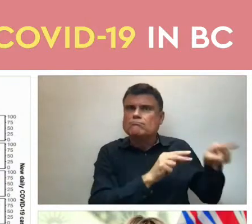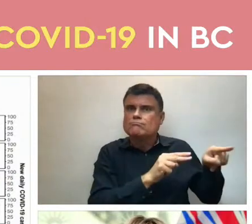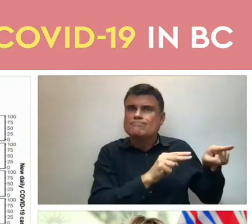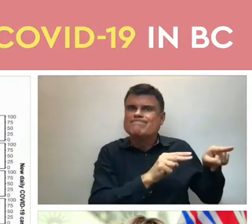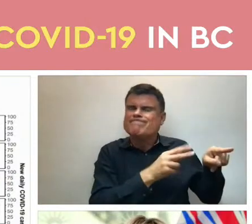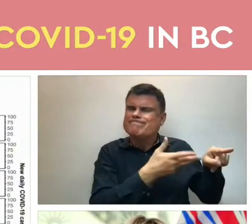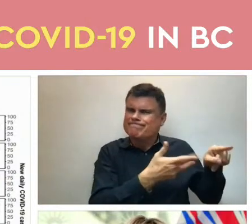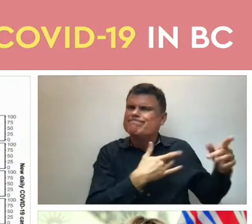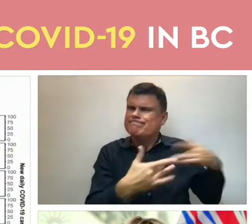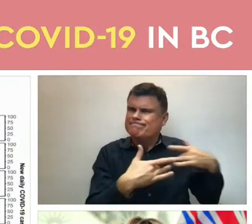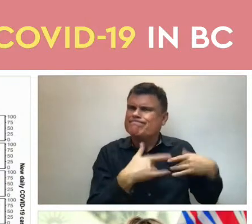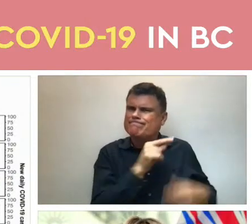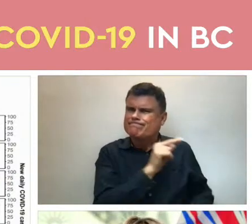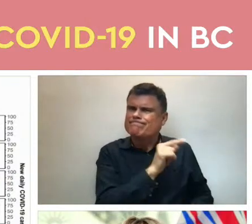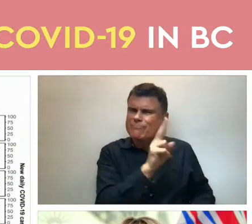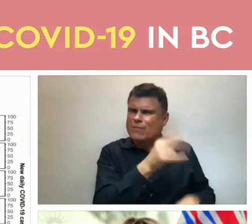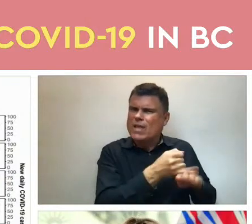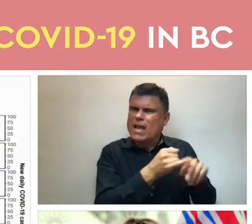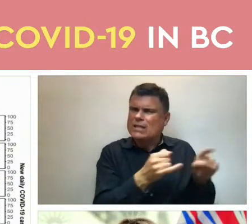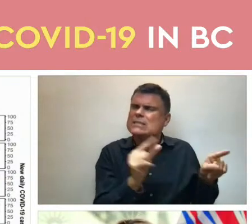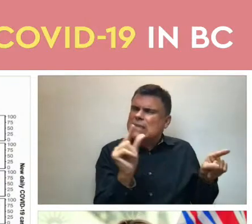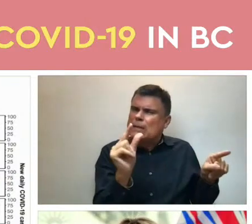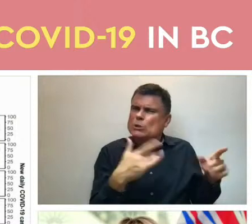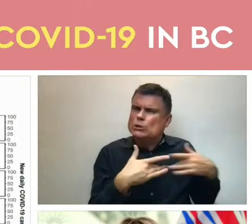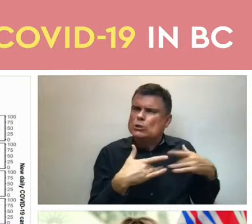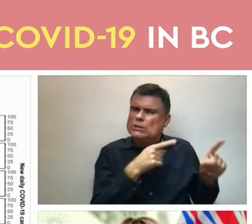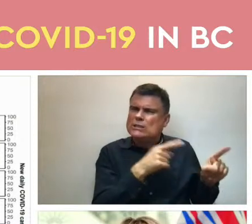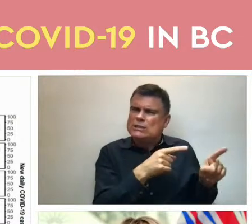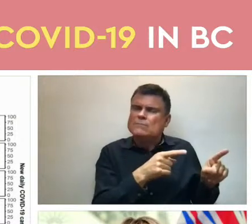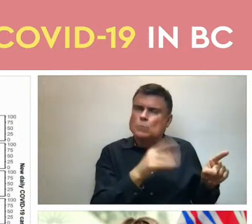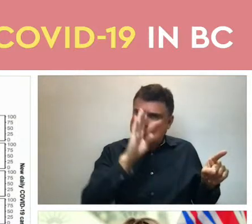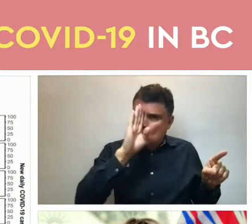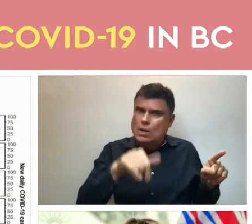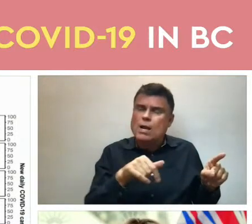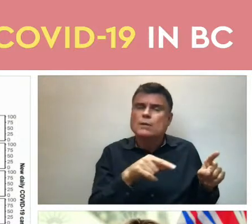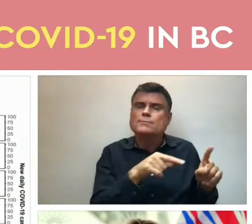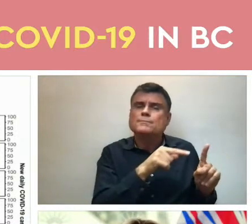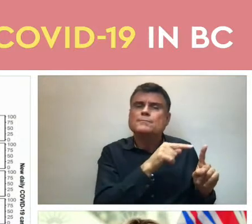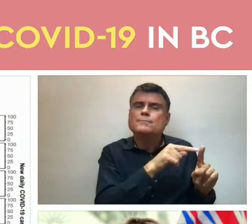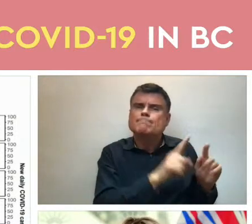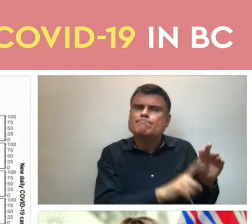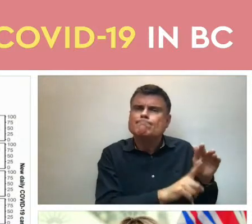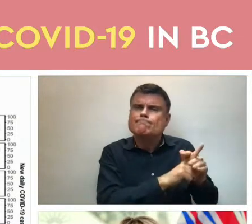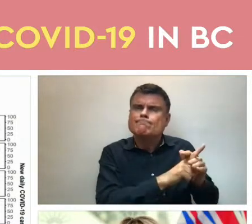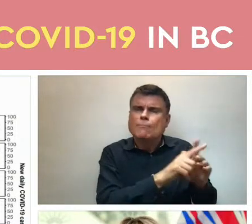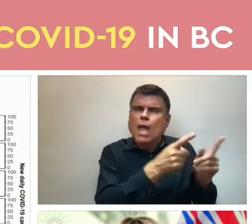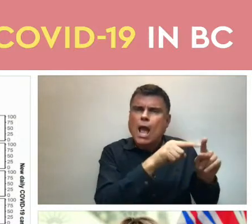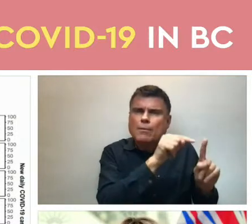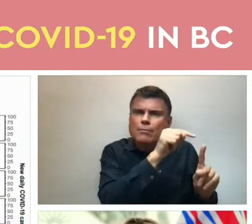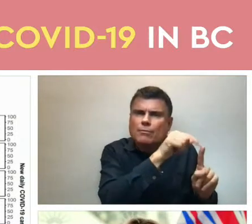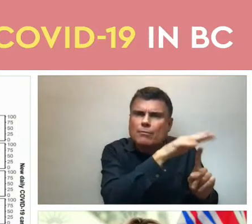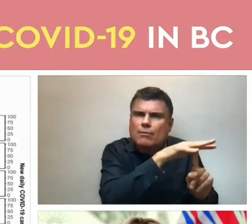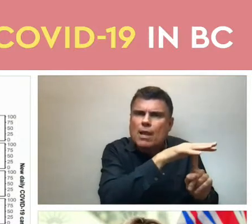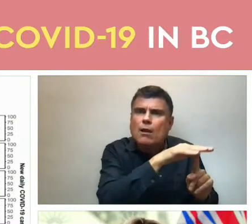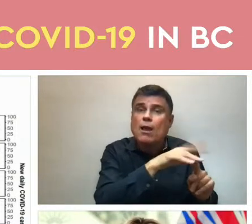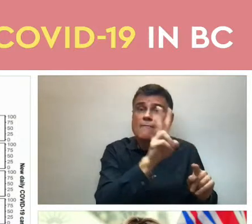been some outbreaks or increased transmission in communities in northern part of island health, and that's reflected